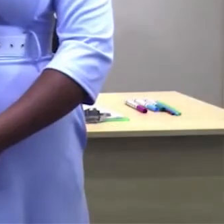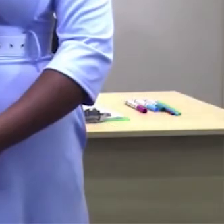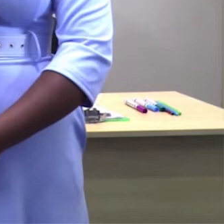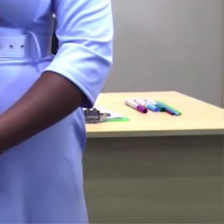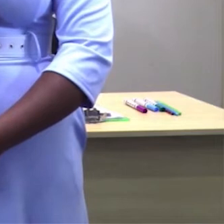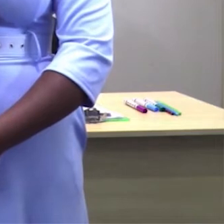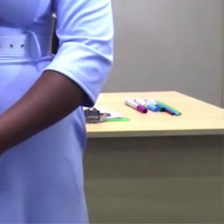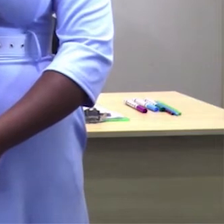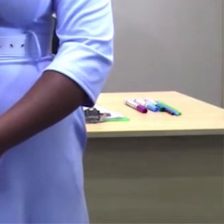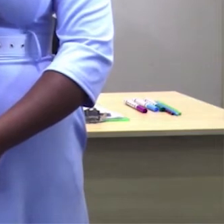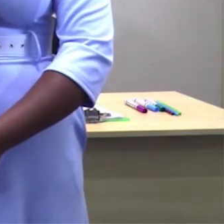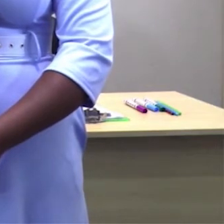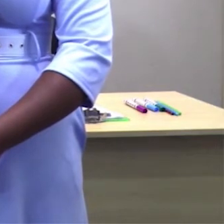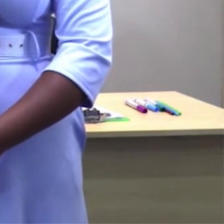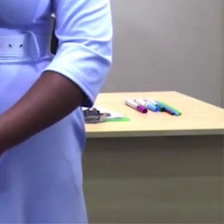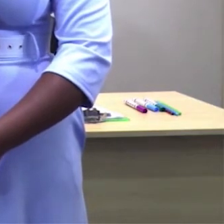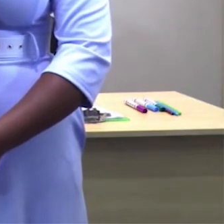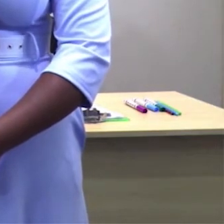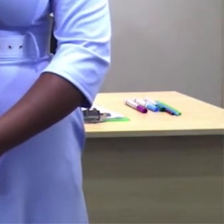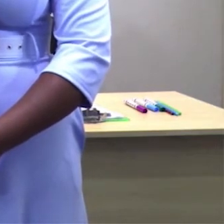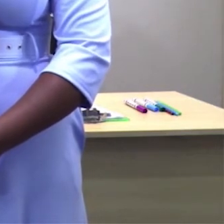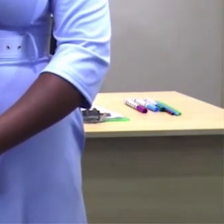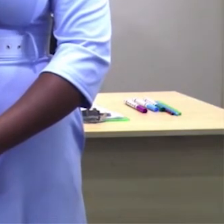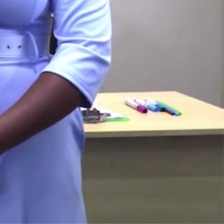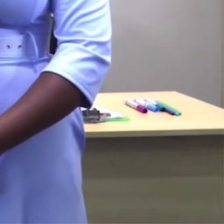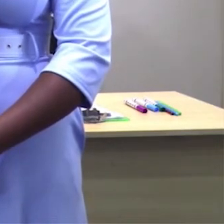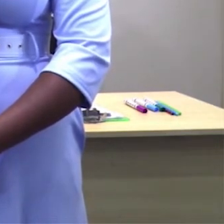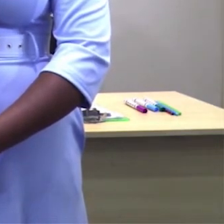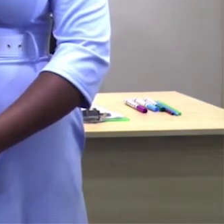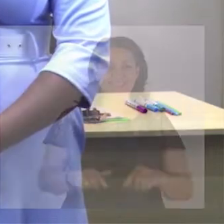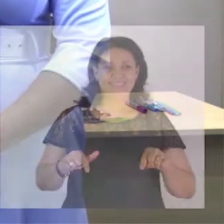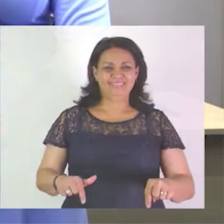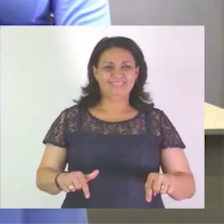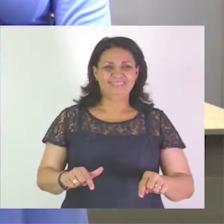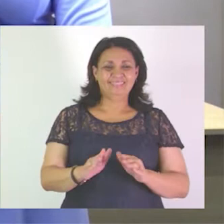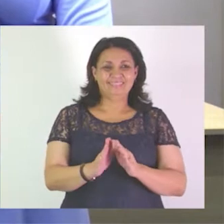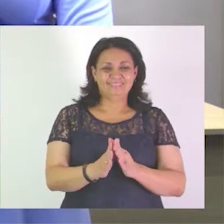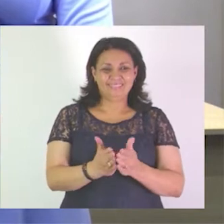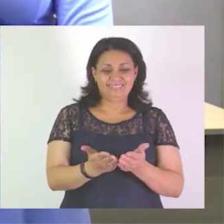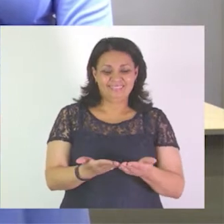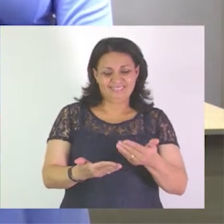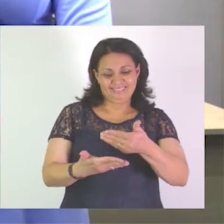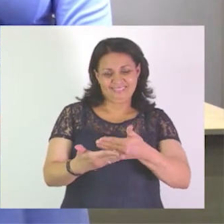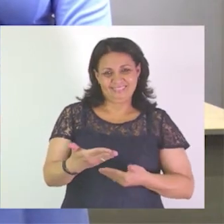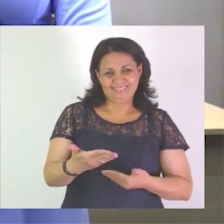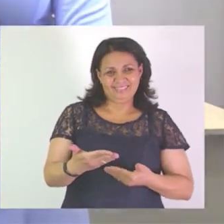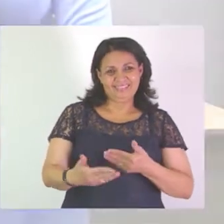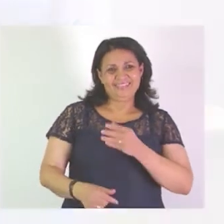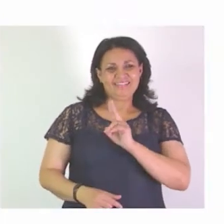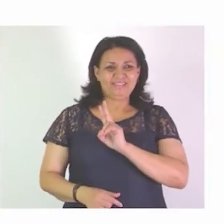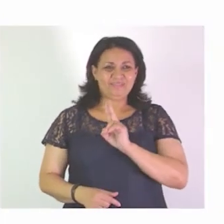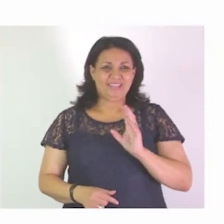Hopefully you managed to get the boy to school on time. Now let us take a look at the next exercise on